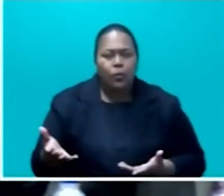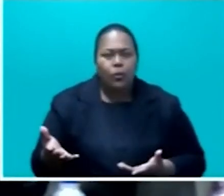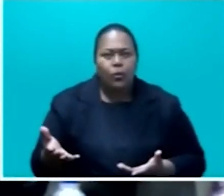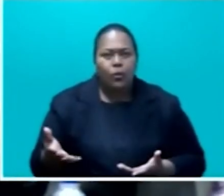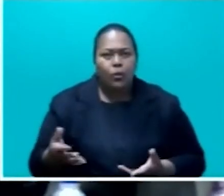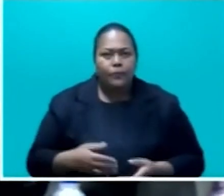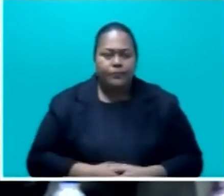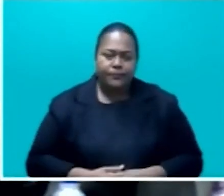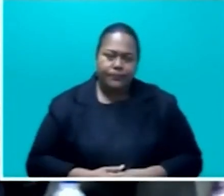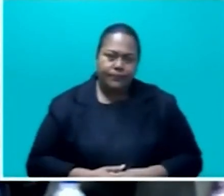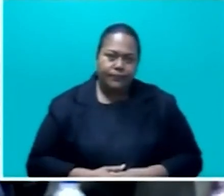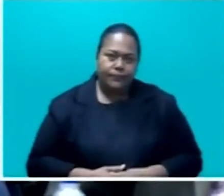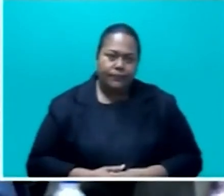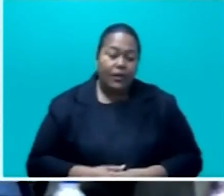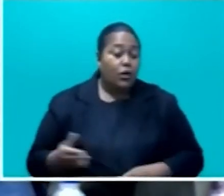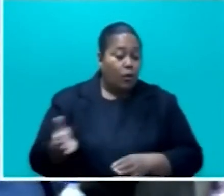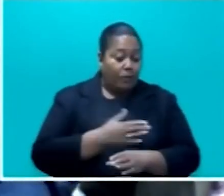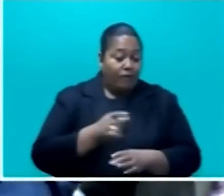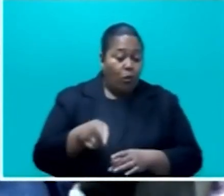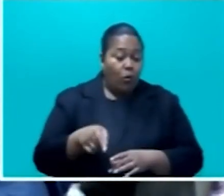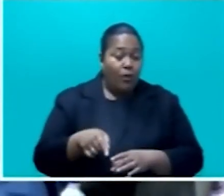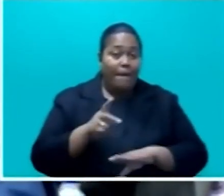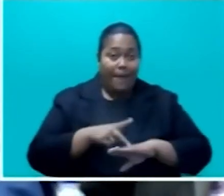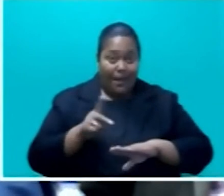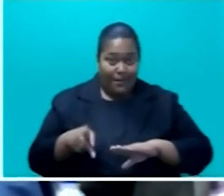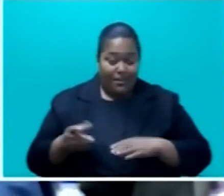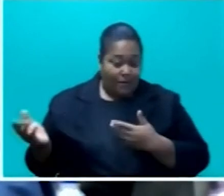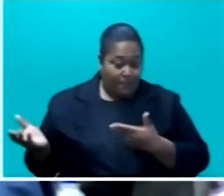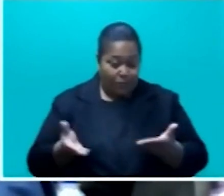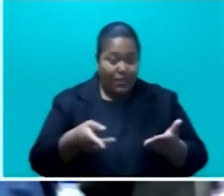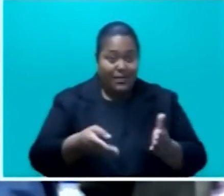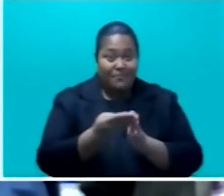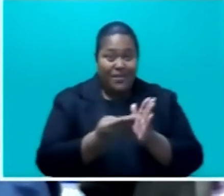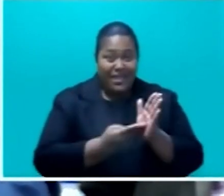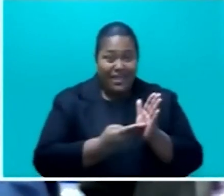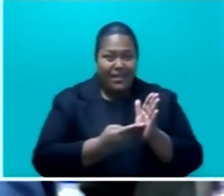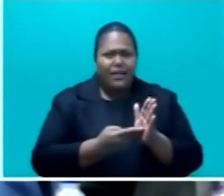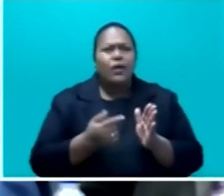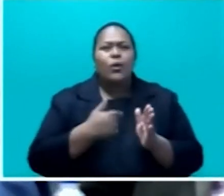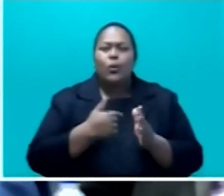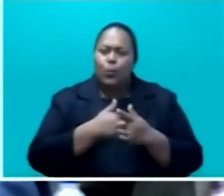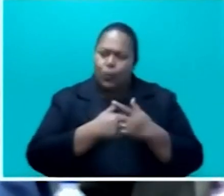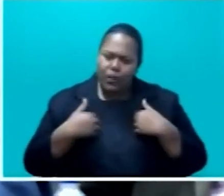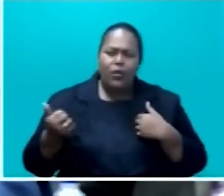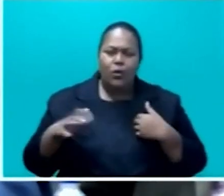Mr. Speaker, sir, prior to this bill being tabled in Parliament, we had also conducted public